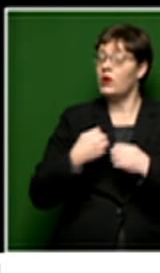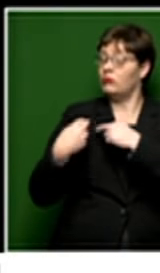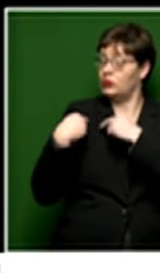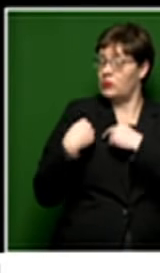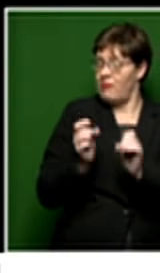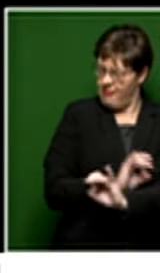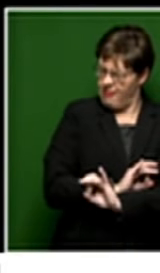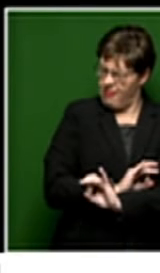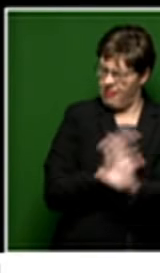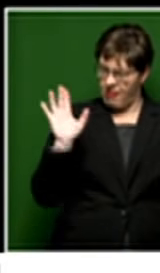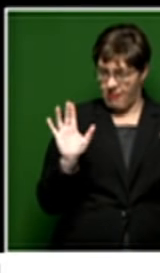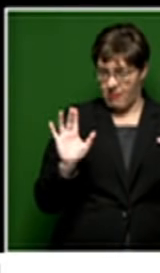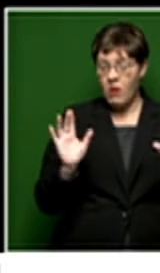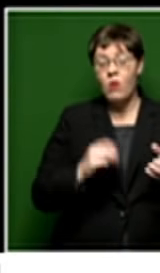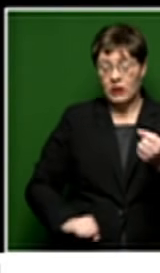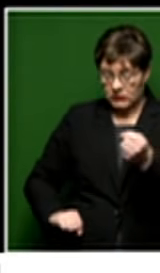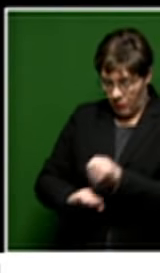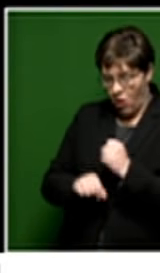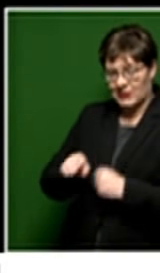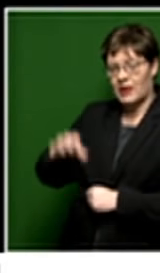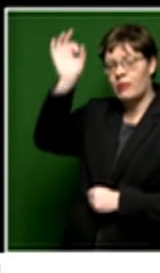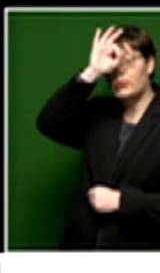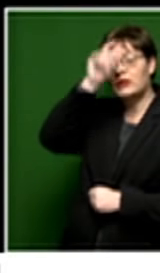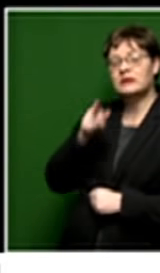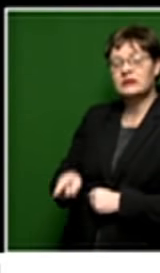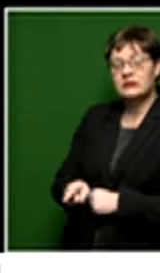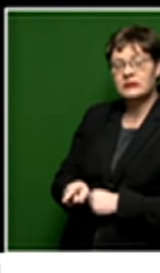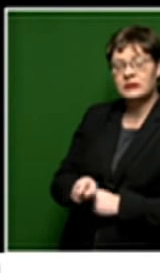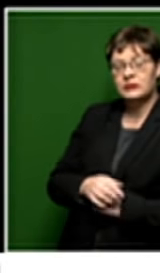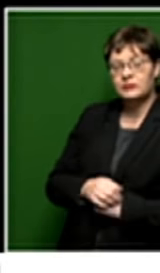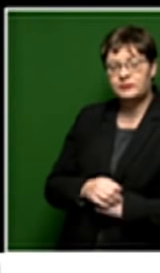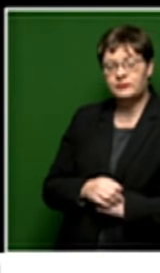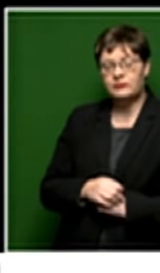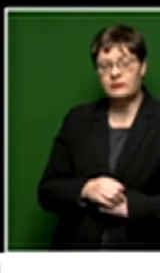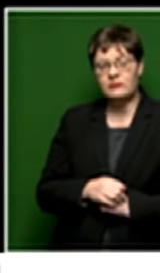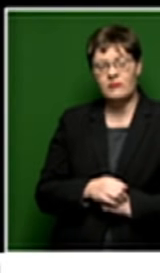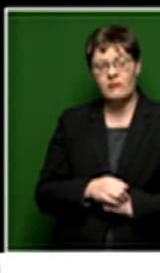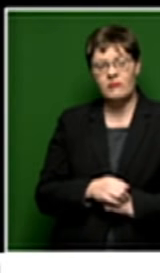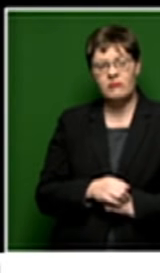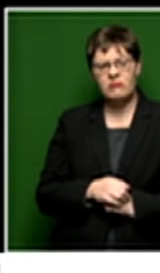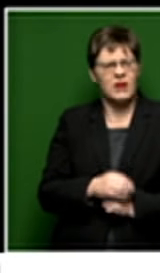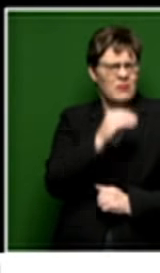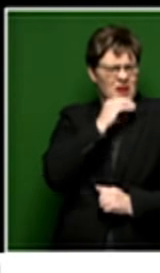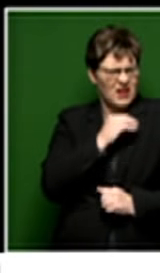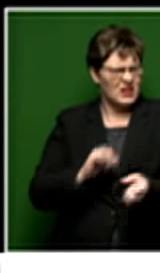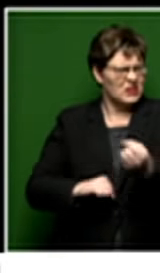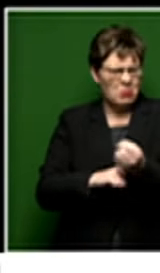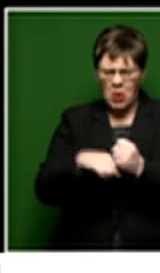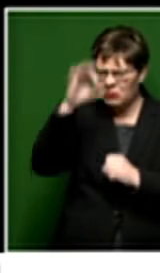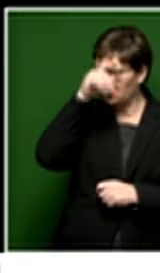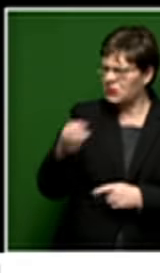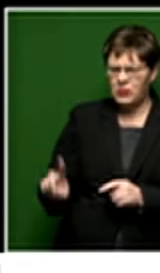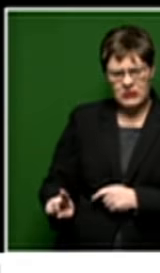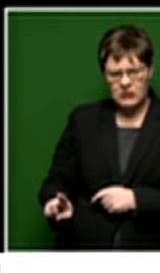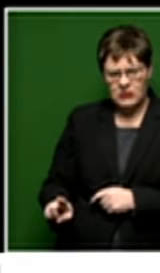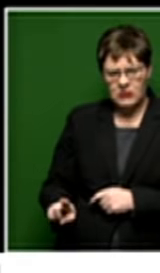very clear. We are in support of the South African police. So far, what does this mean? This means the SANDF, we